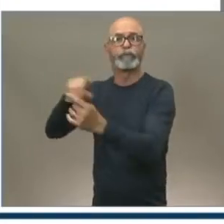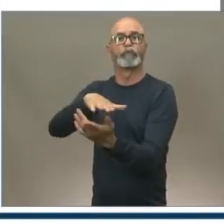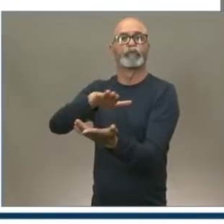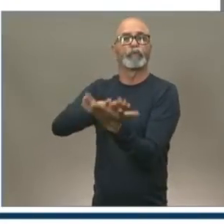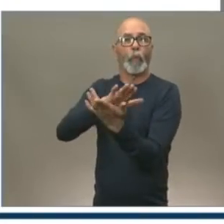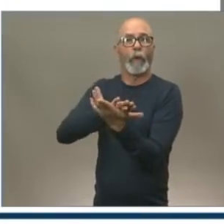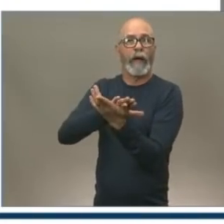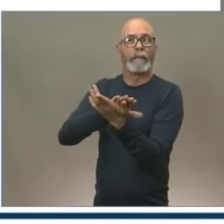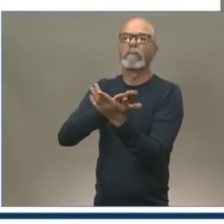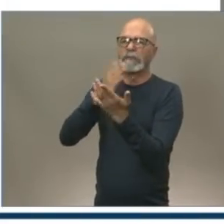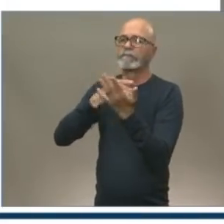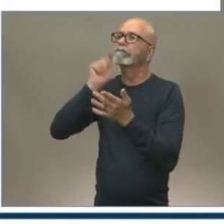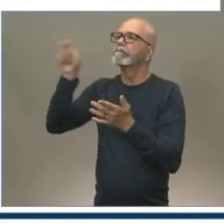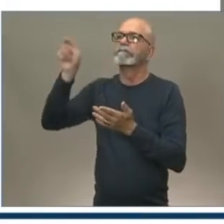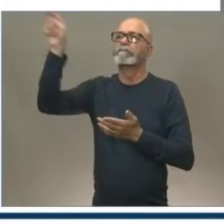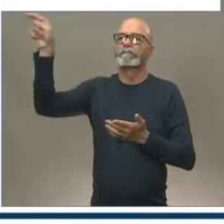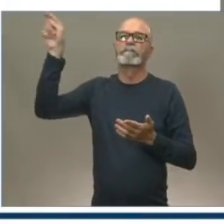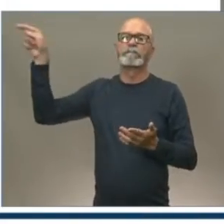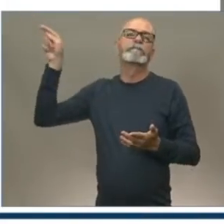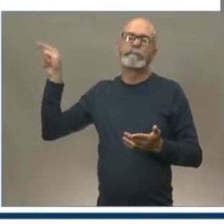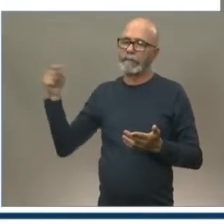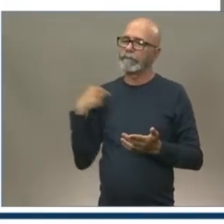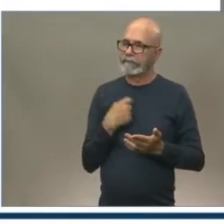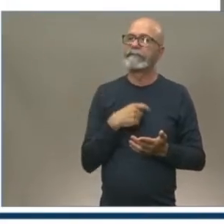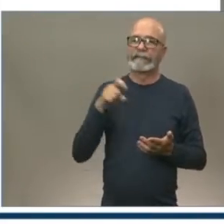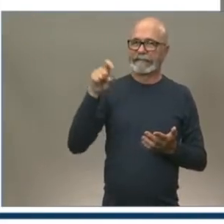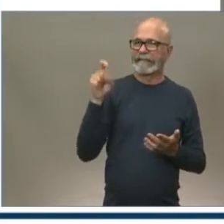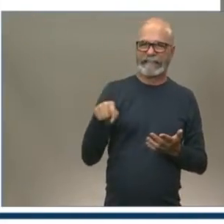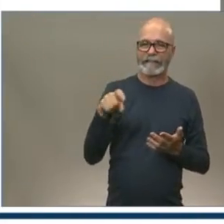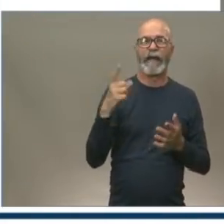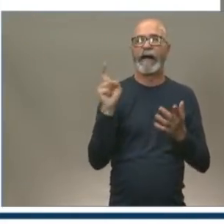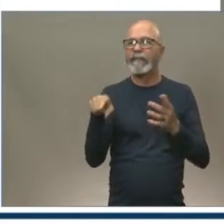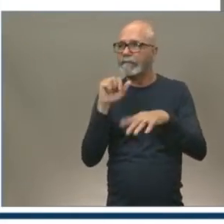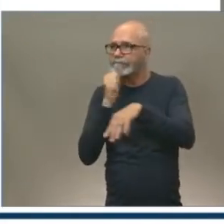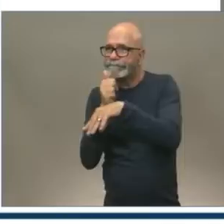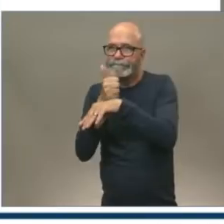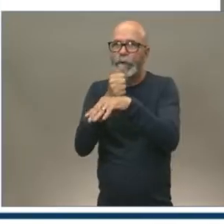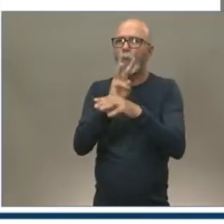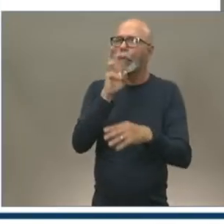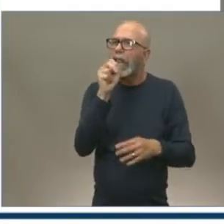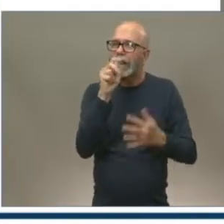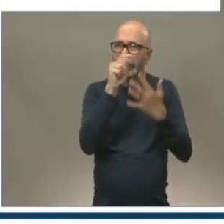when we have specific times and dates, Nova Scotia Health will be communicating that.